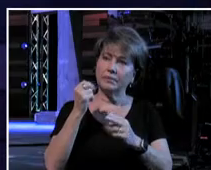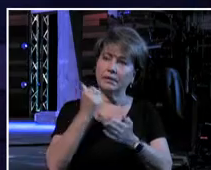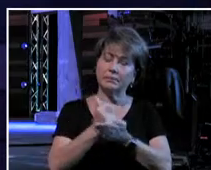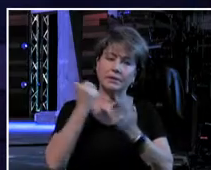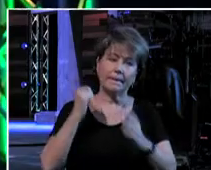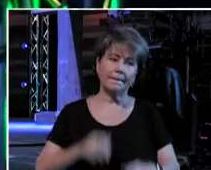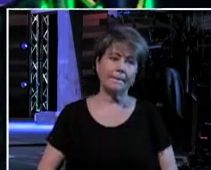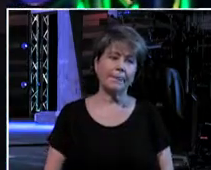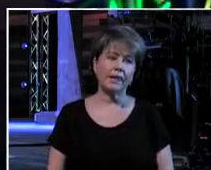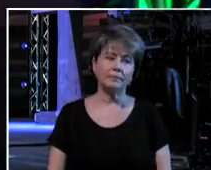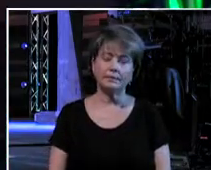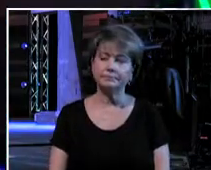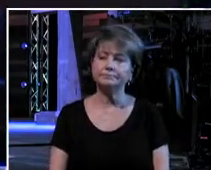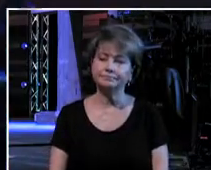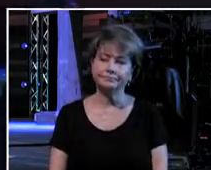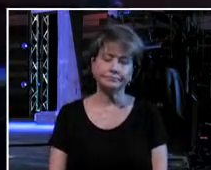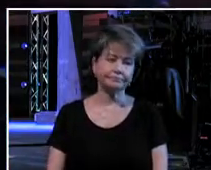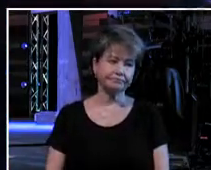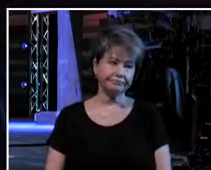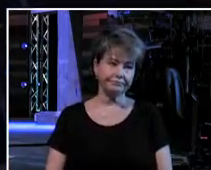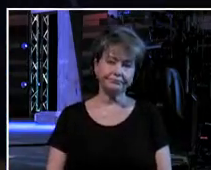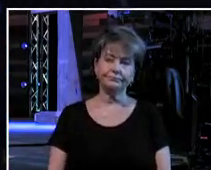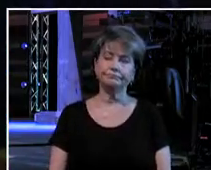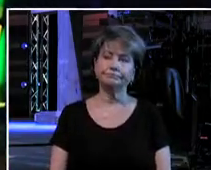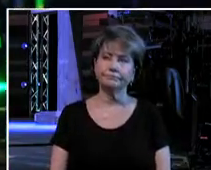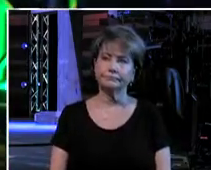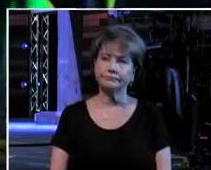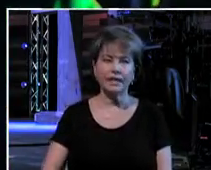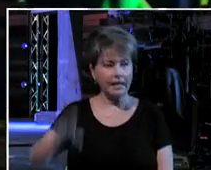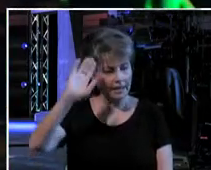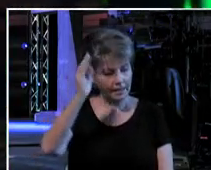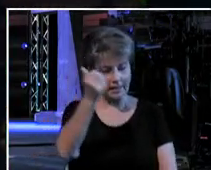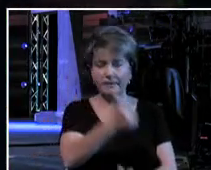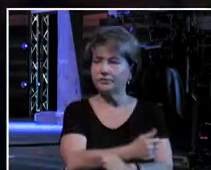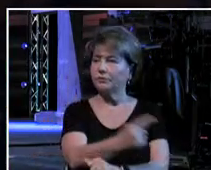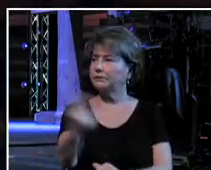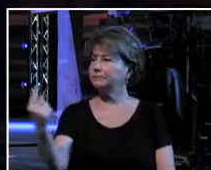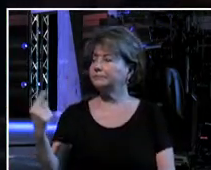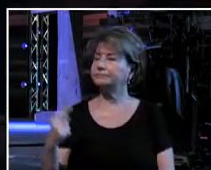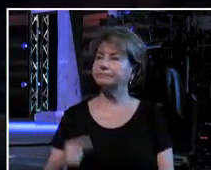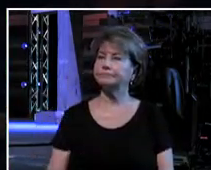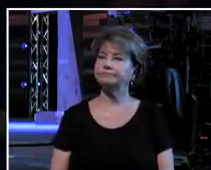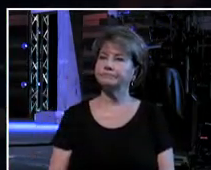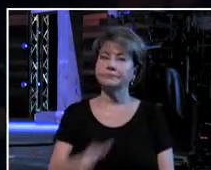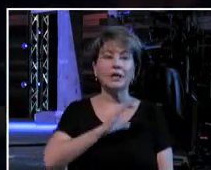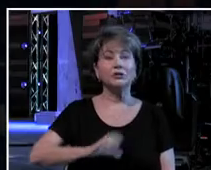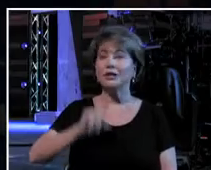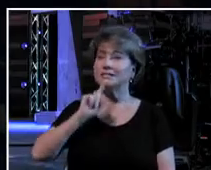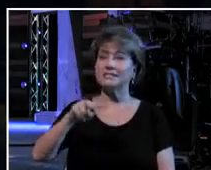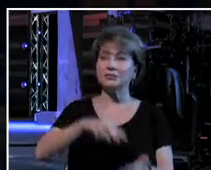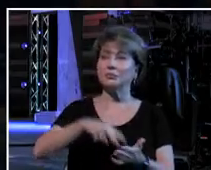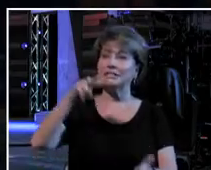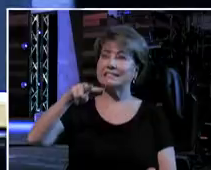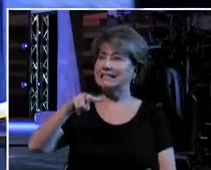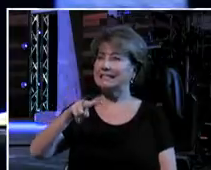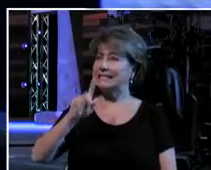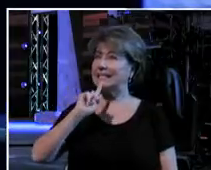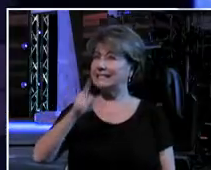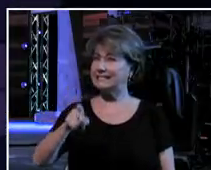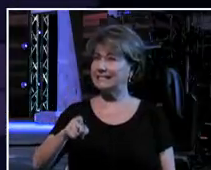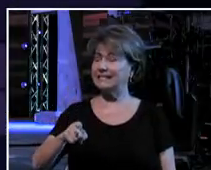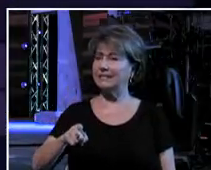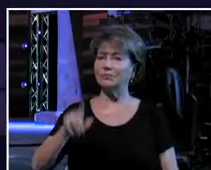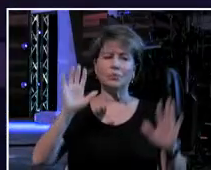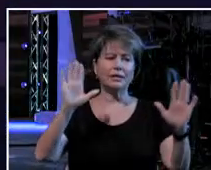Amen. Amen. Well, hey, everyone. Christ is risen. He is risen indeed.